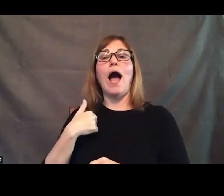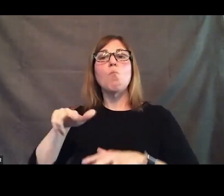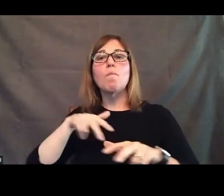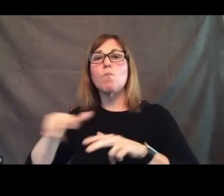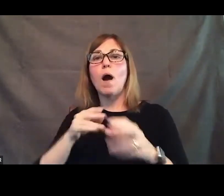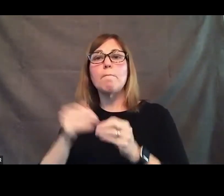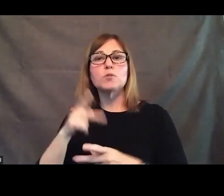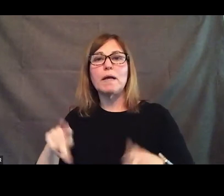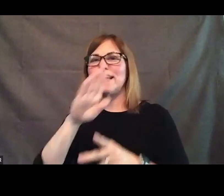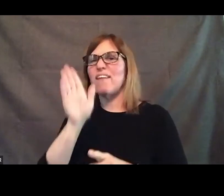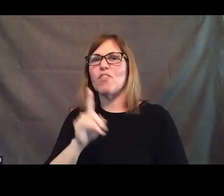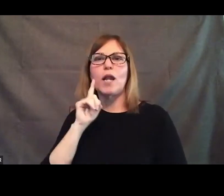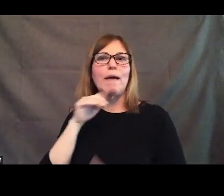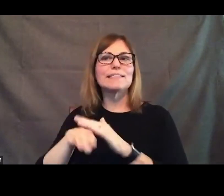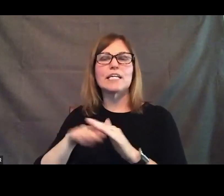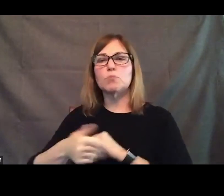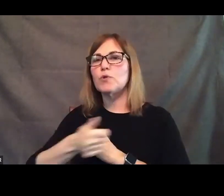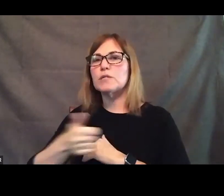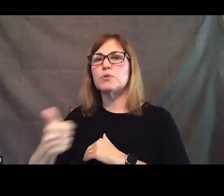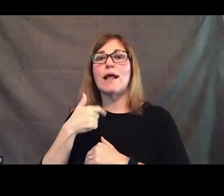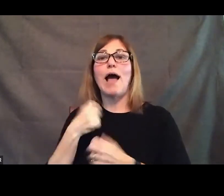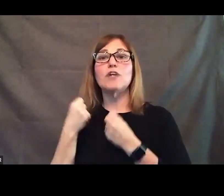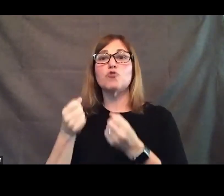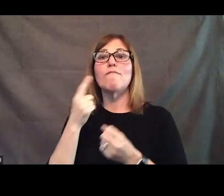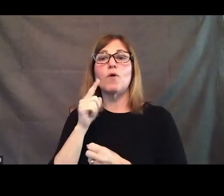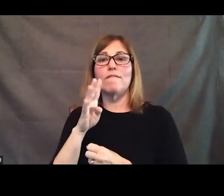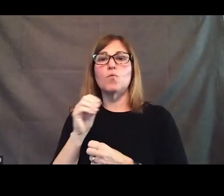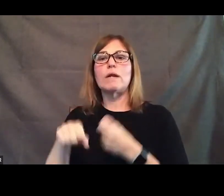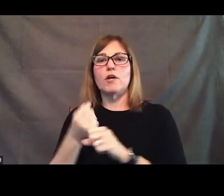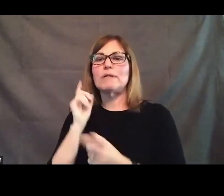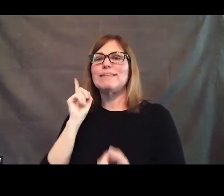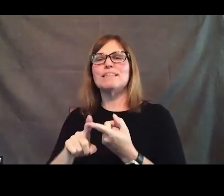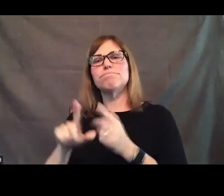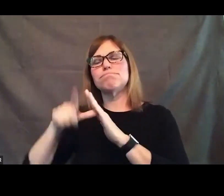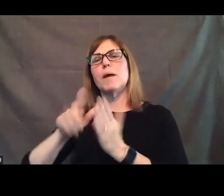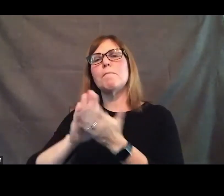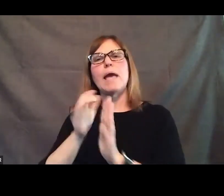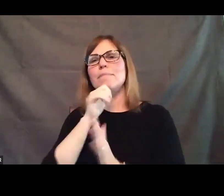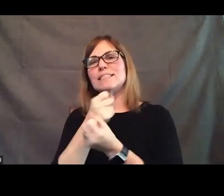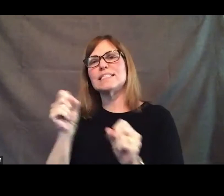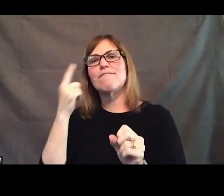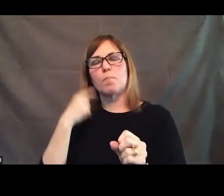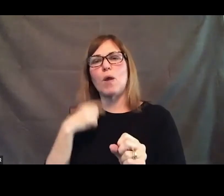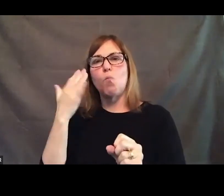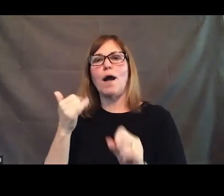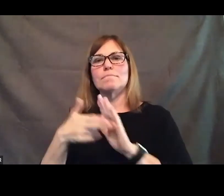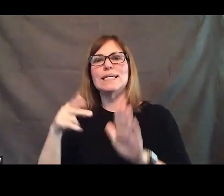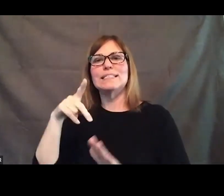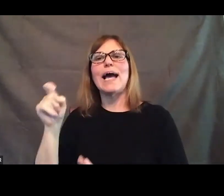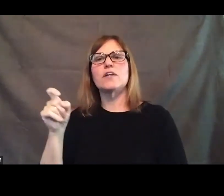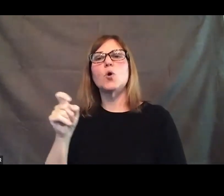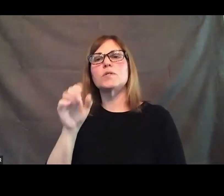transportation. I drove for 40 years before it became unsafe for me and others due to my diagnosis of muscular